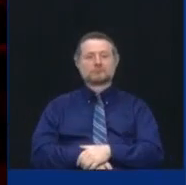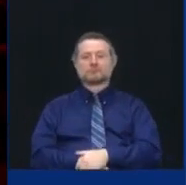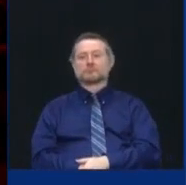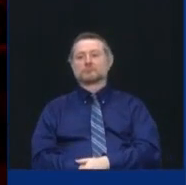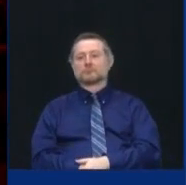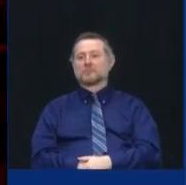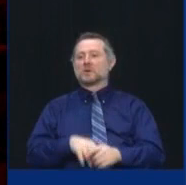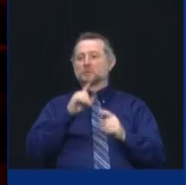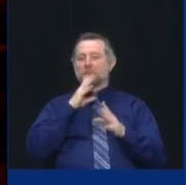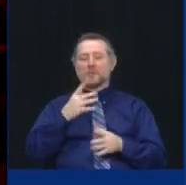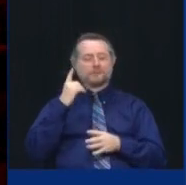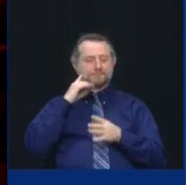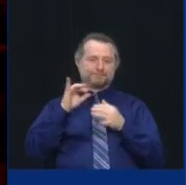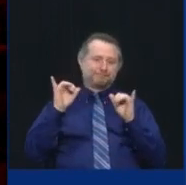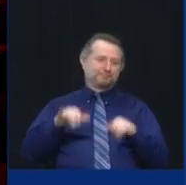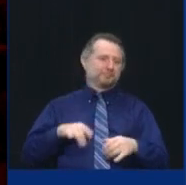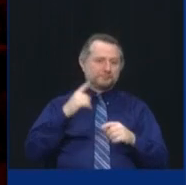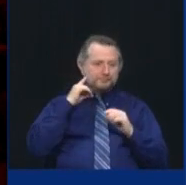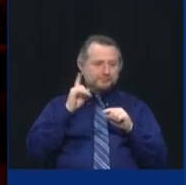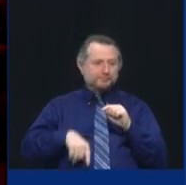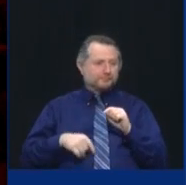first a quick question. What is the city